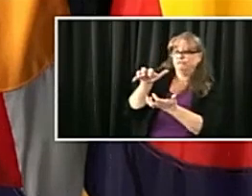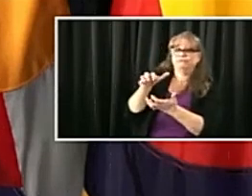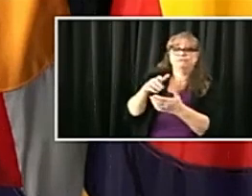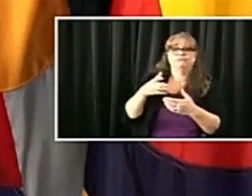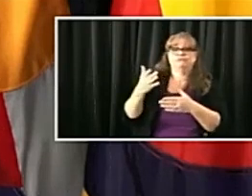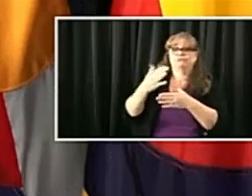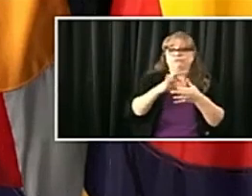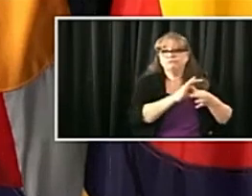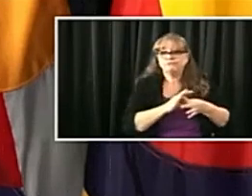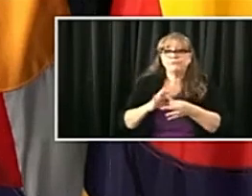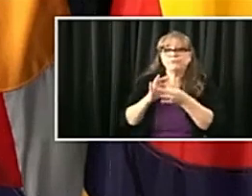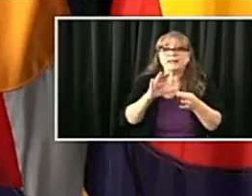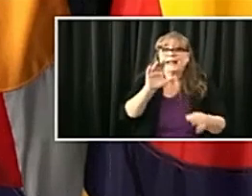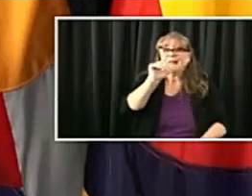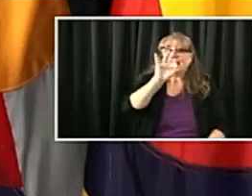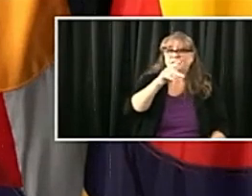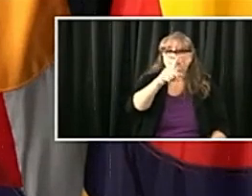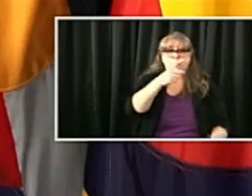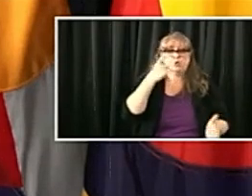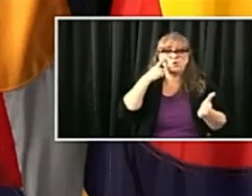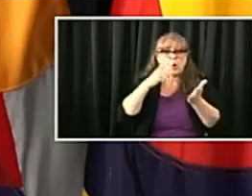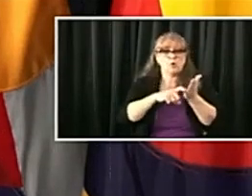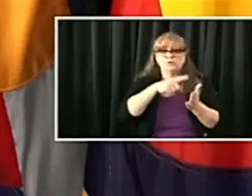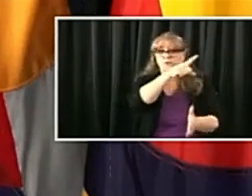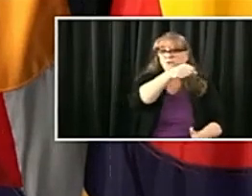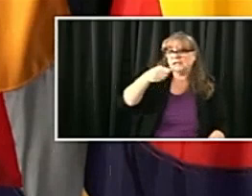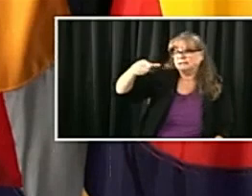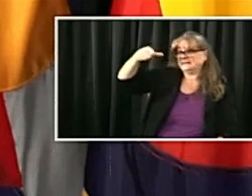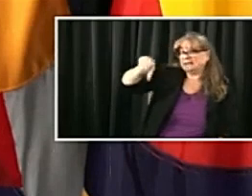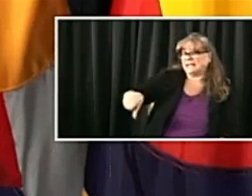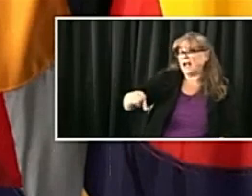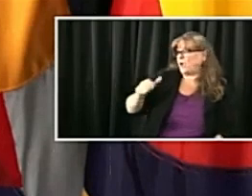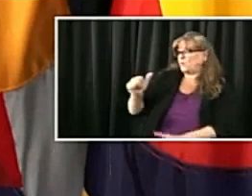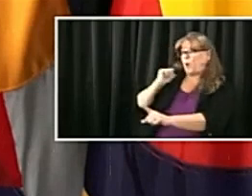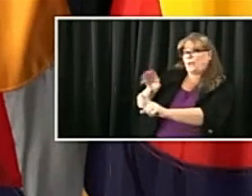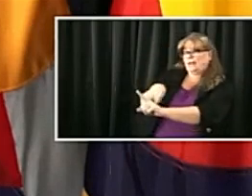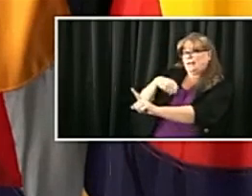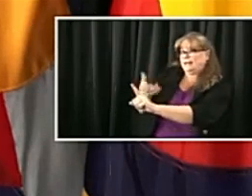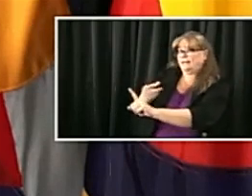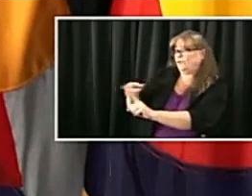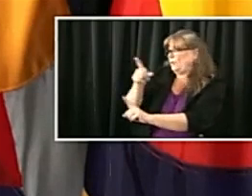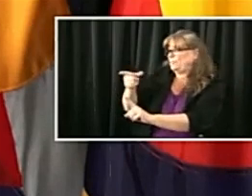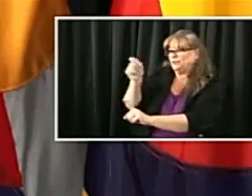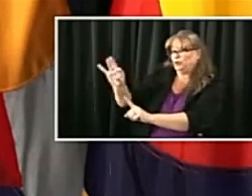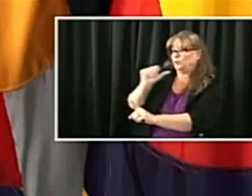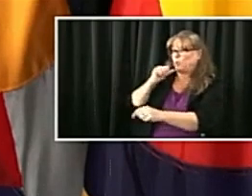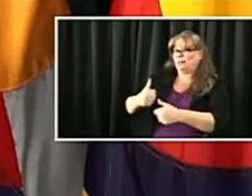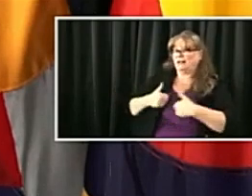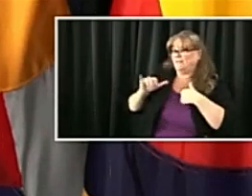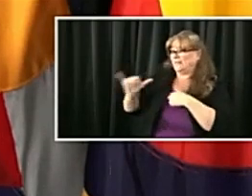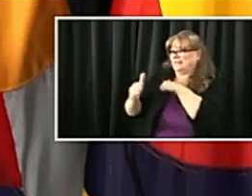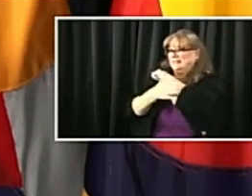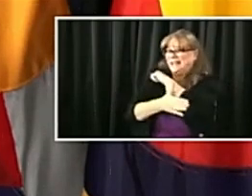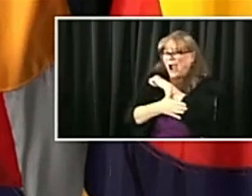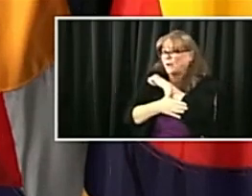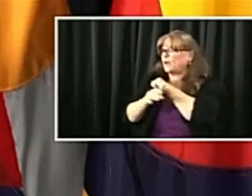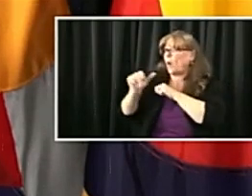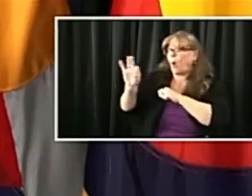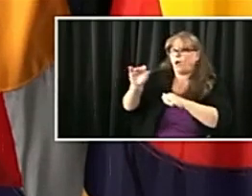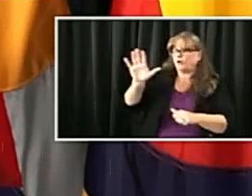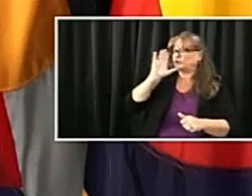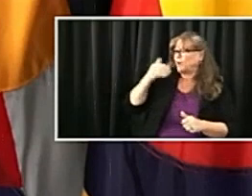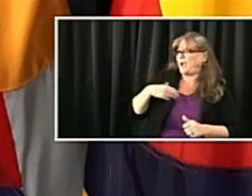trying to deny a Coloradan the vaccine based on where they live, or based on insurance status, or based on any